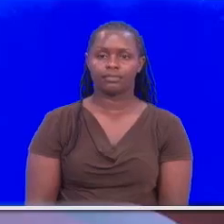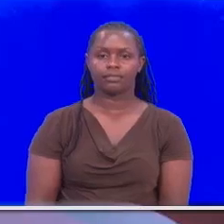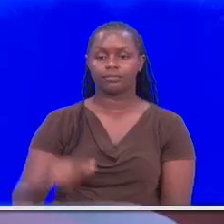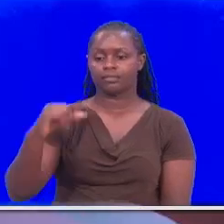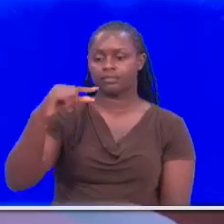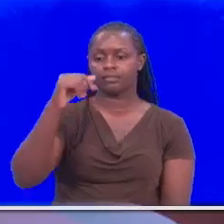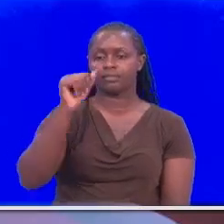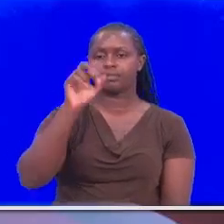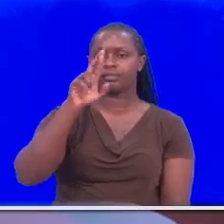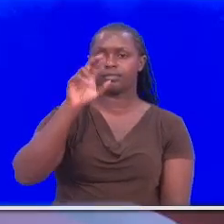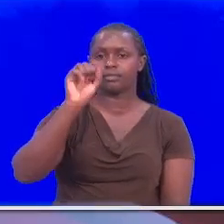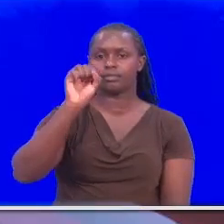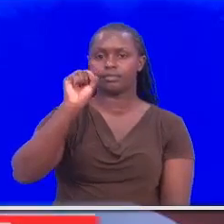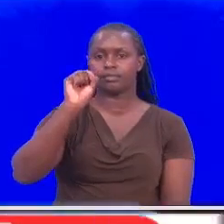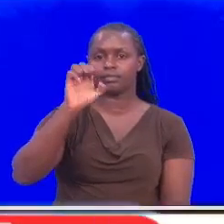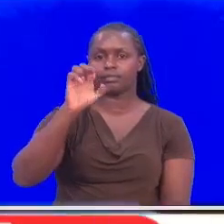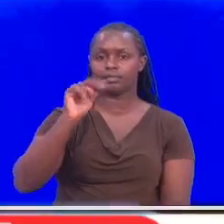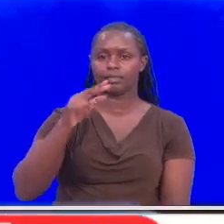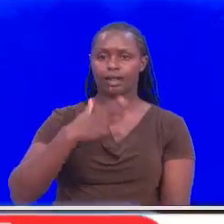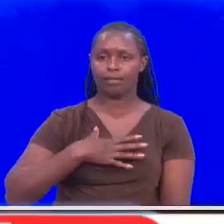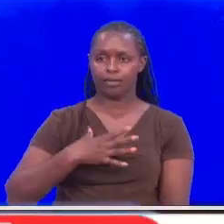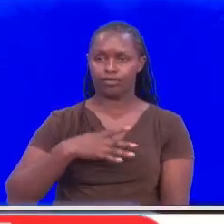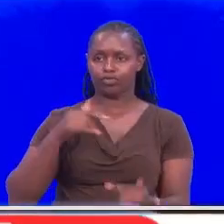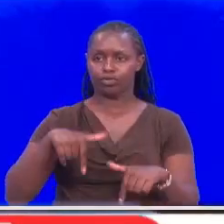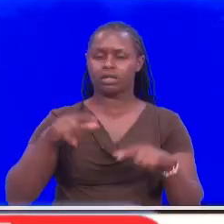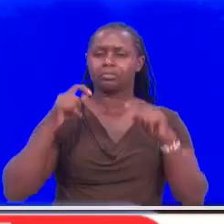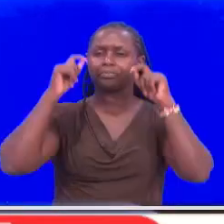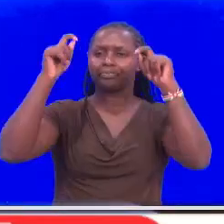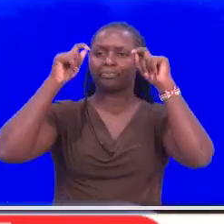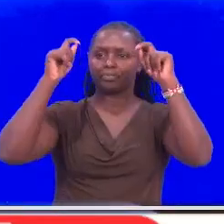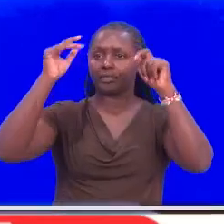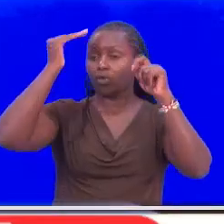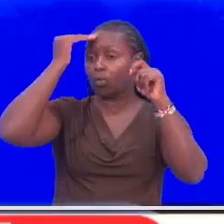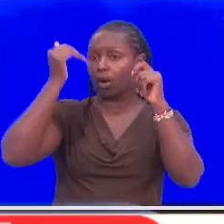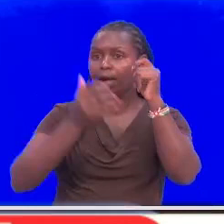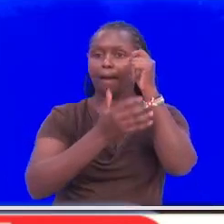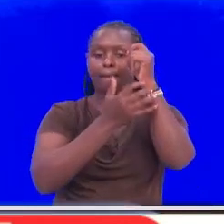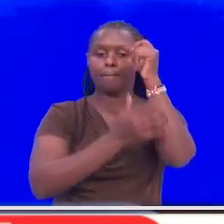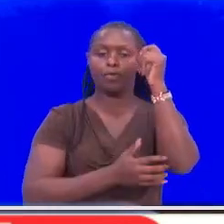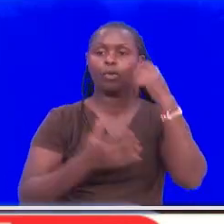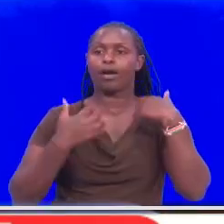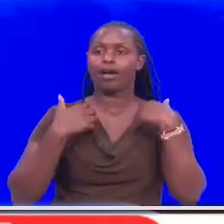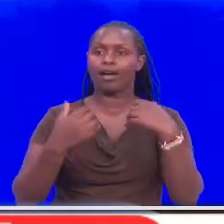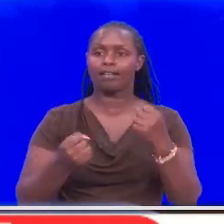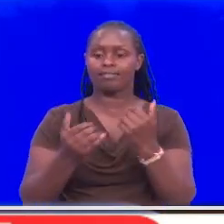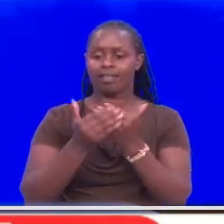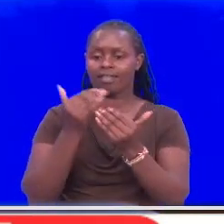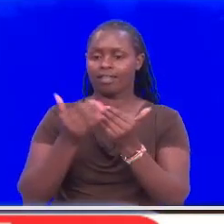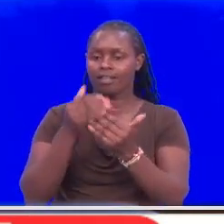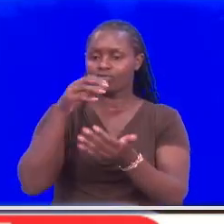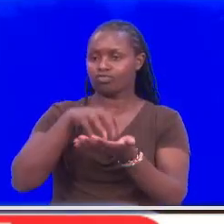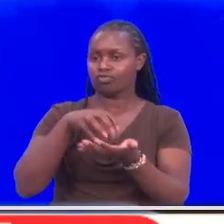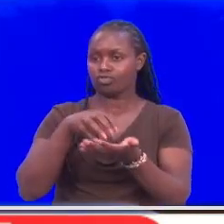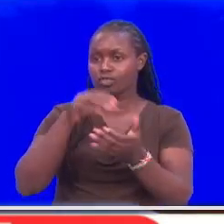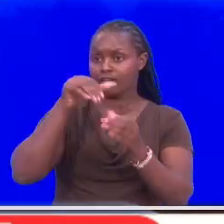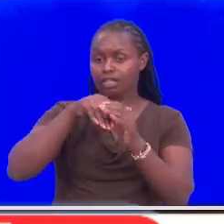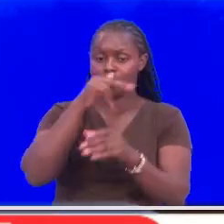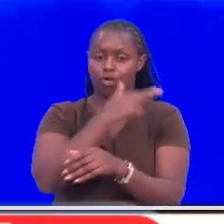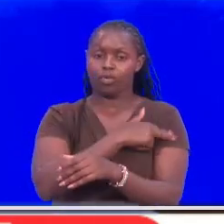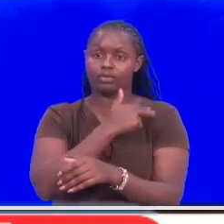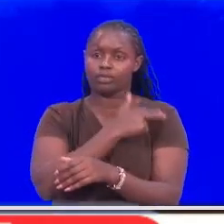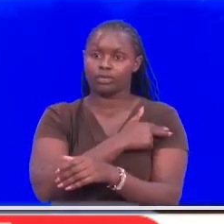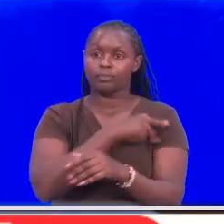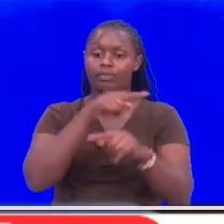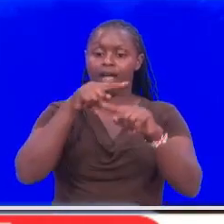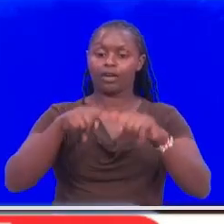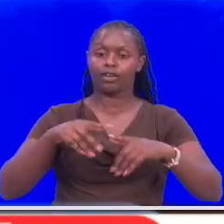Garsen in Tana River County today protested over the poor healthcare situation at the Garsen Hospital. According to residents, the